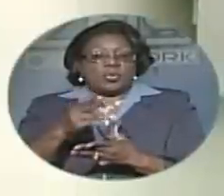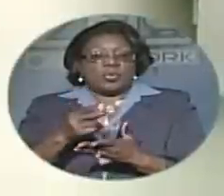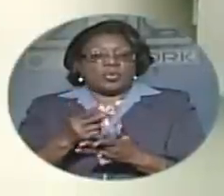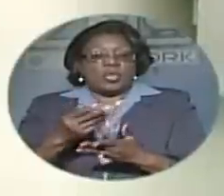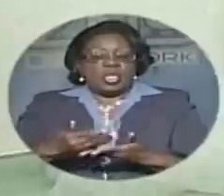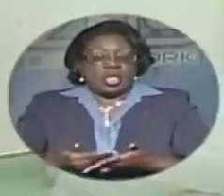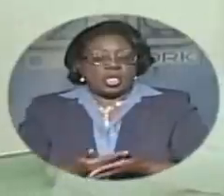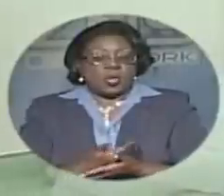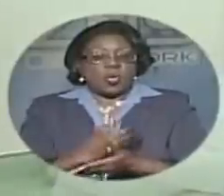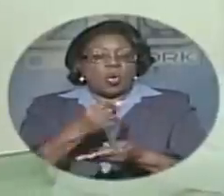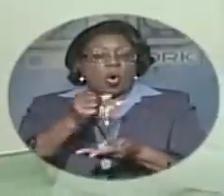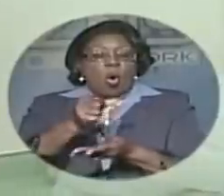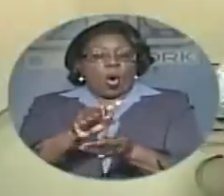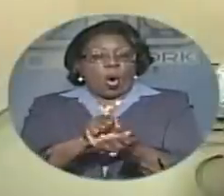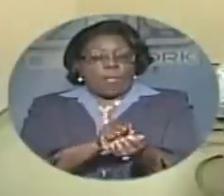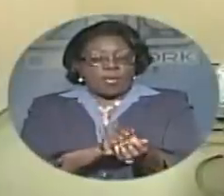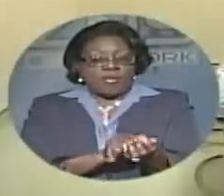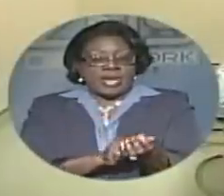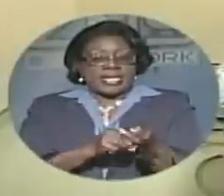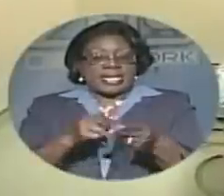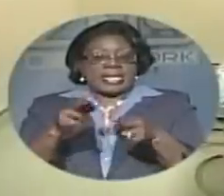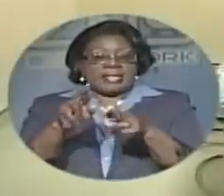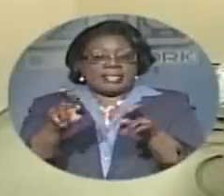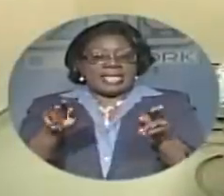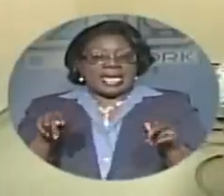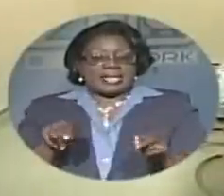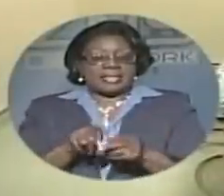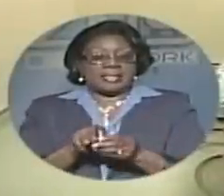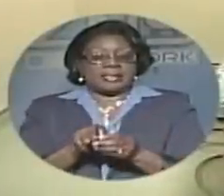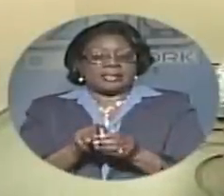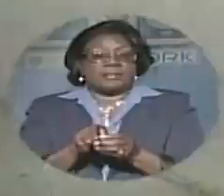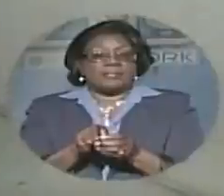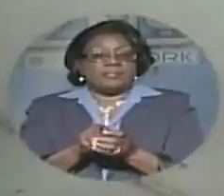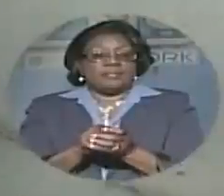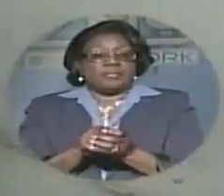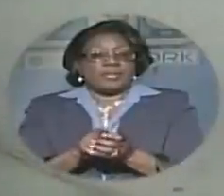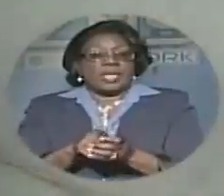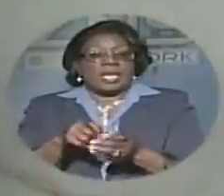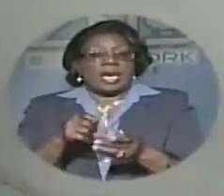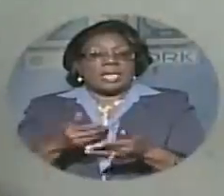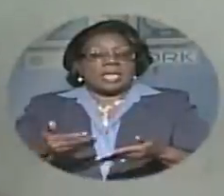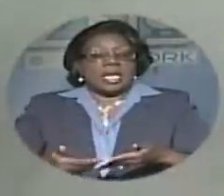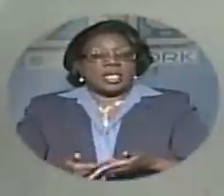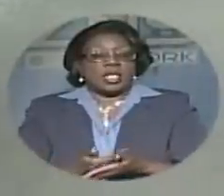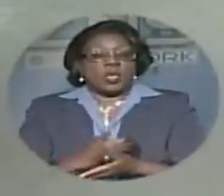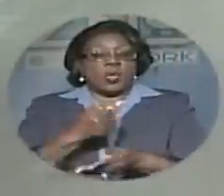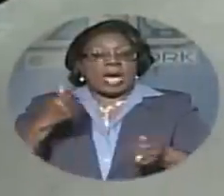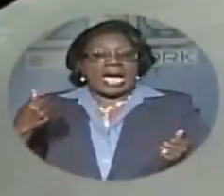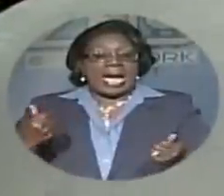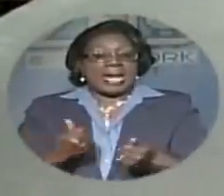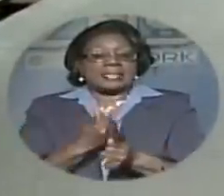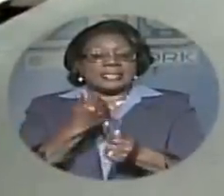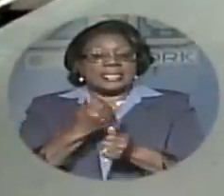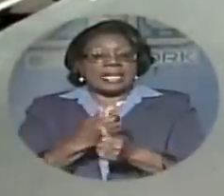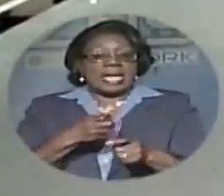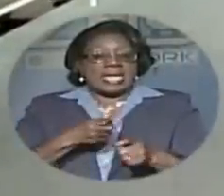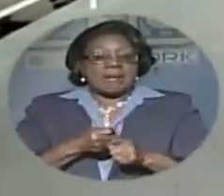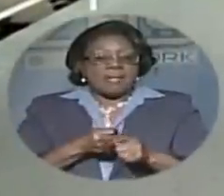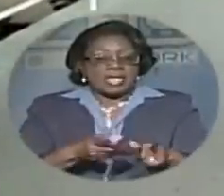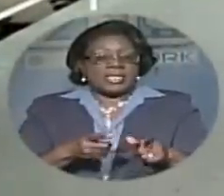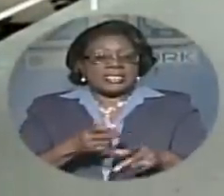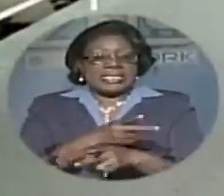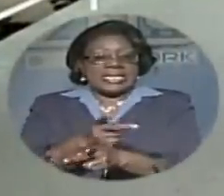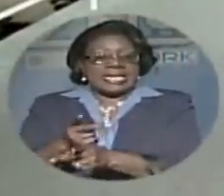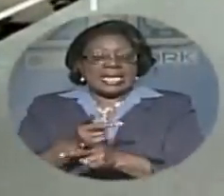high-tech operating theaters, one surgical day unit for minor procedures, and a modern accident and emergency and urgent care